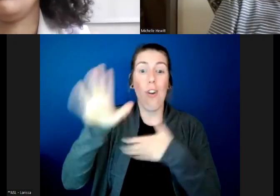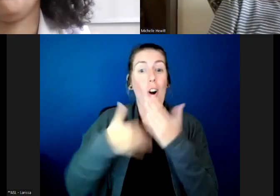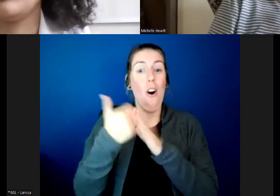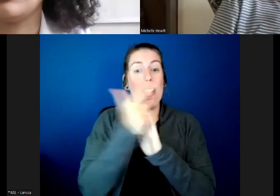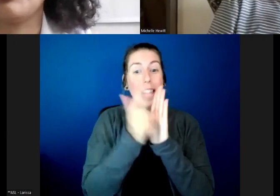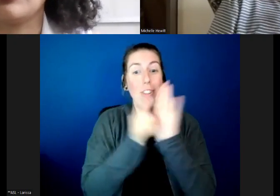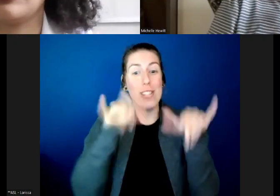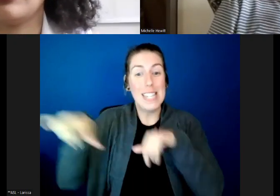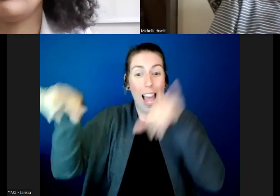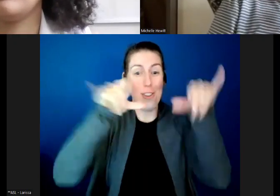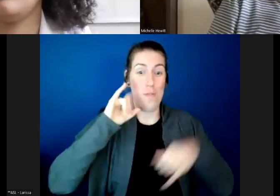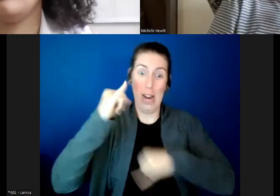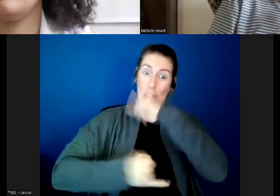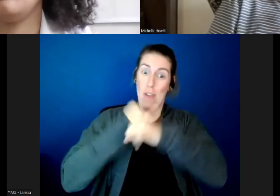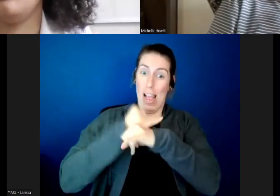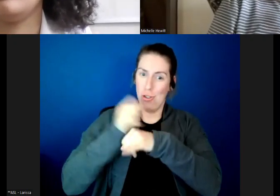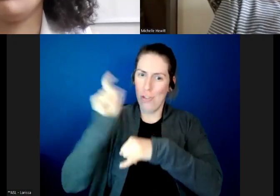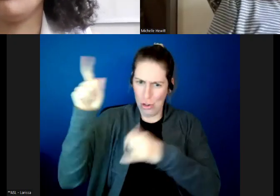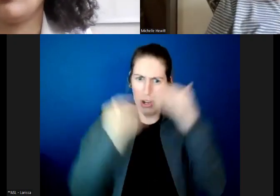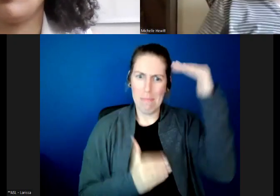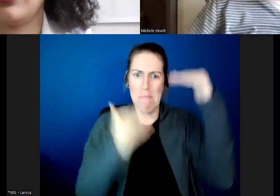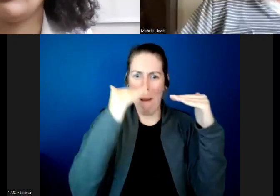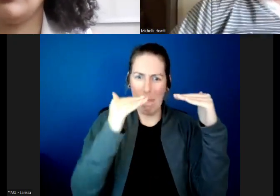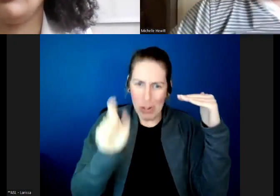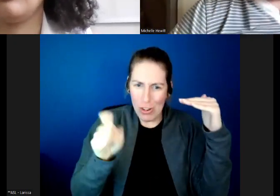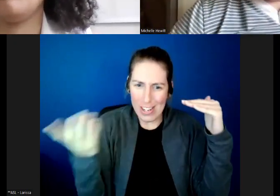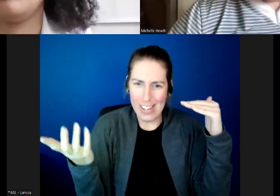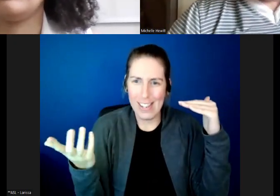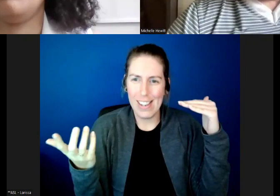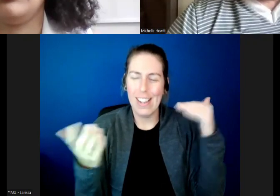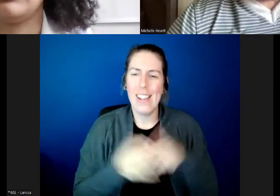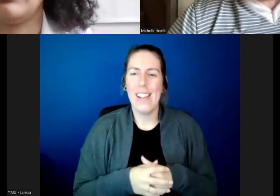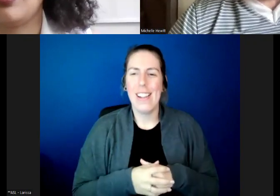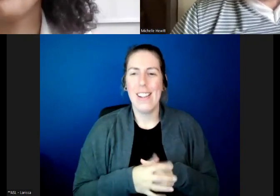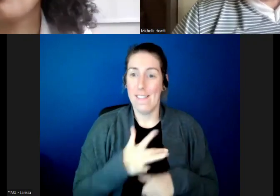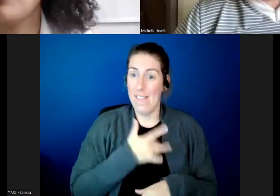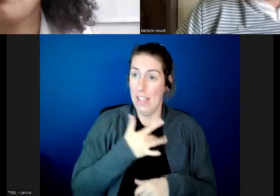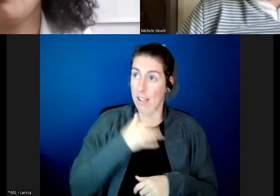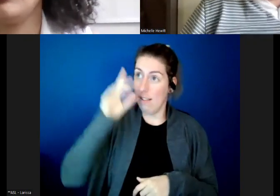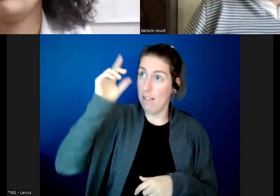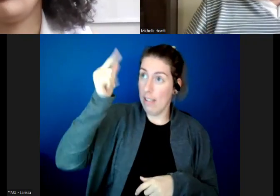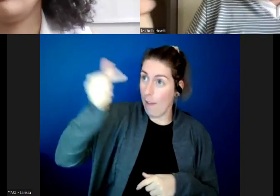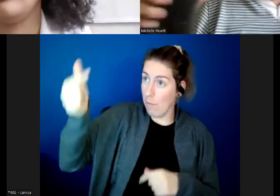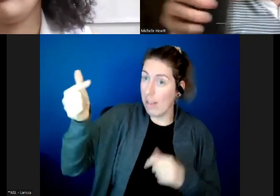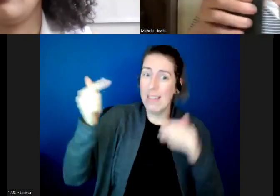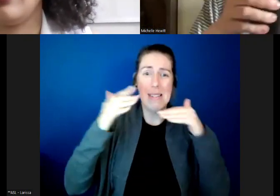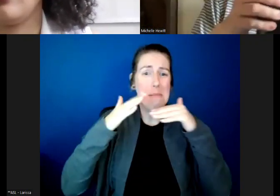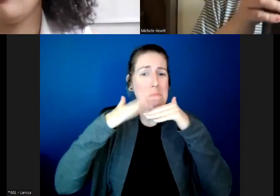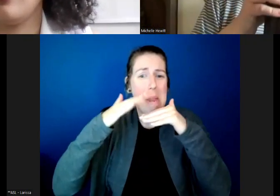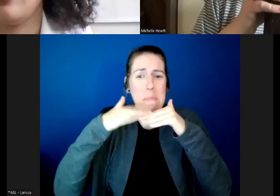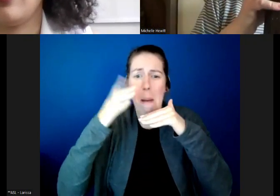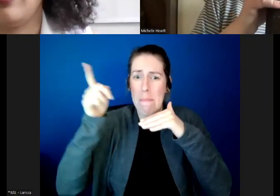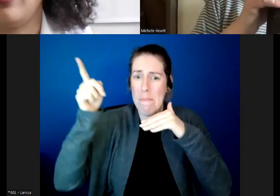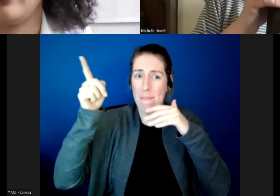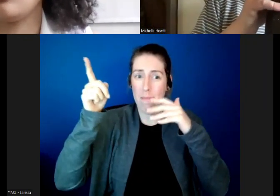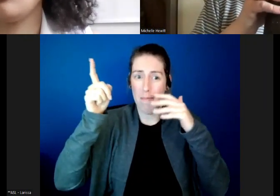human rights principles. It's you know, it's sort of like we're asking the government to meet that bare minimum. It's not anything